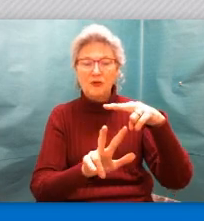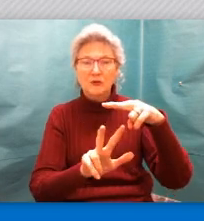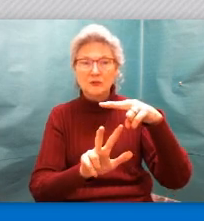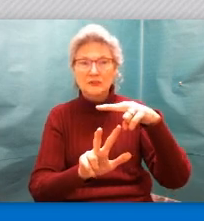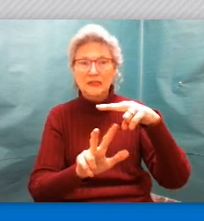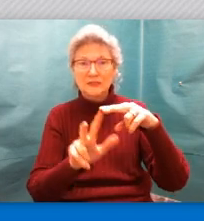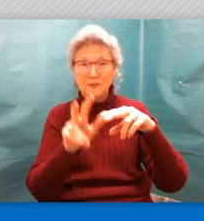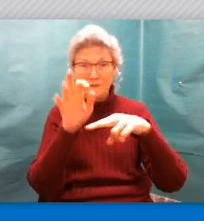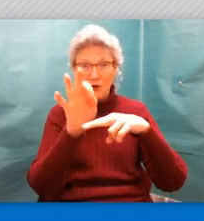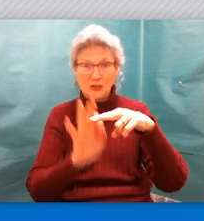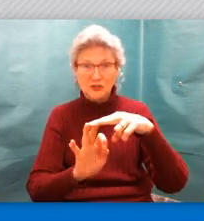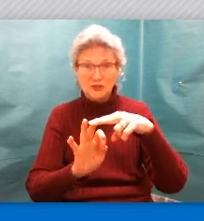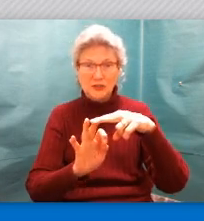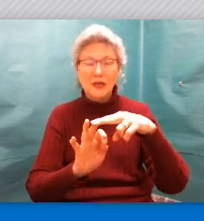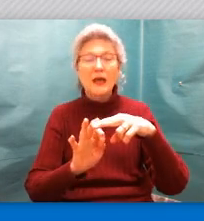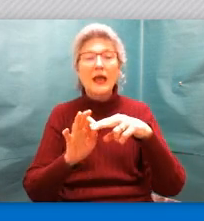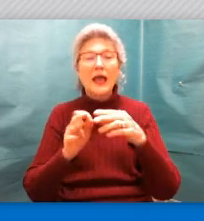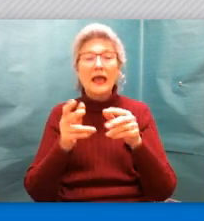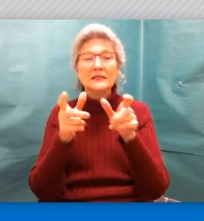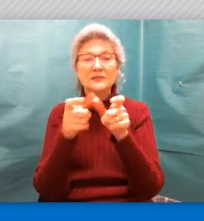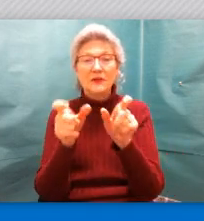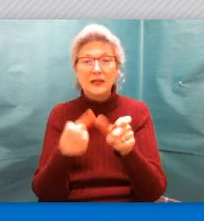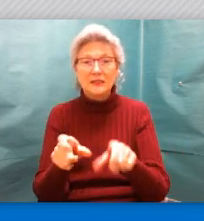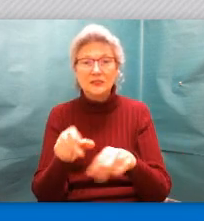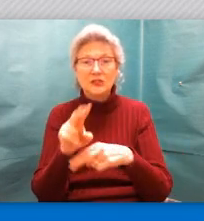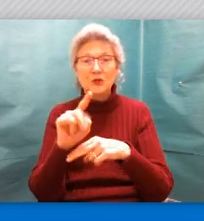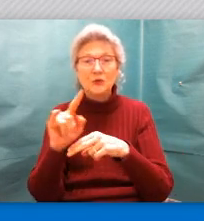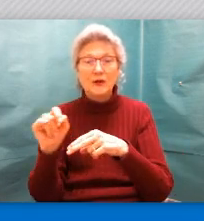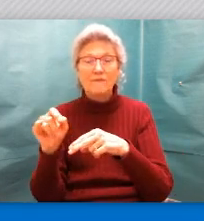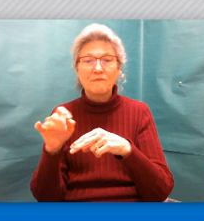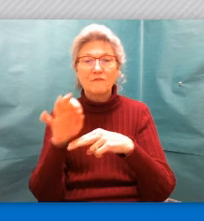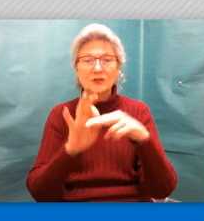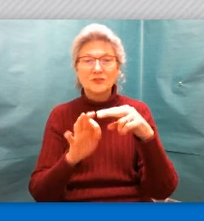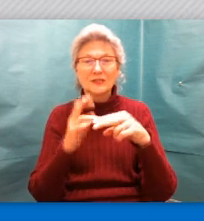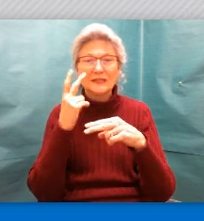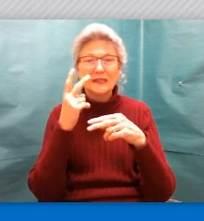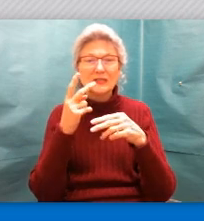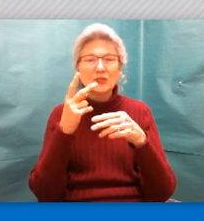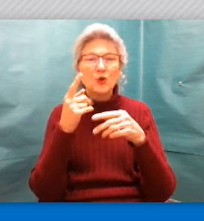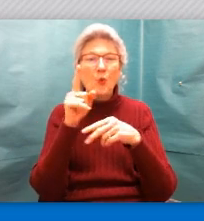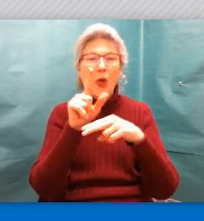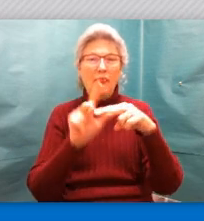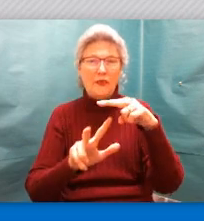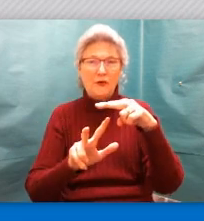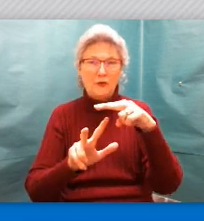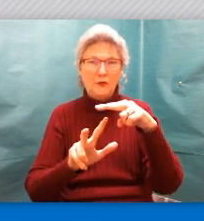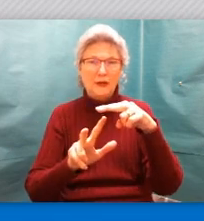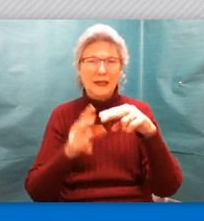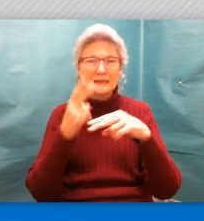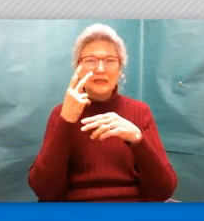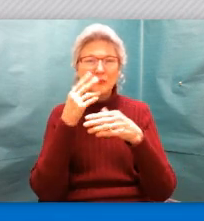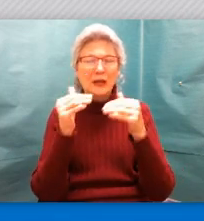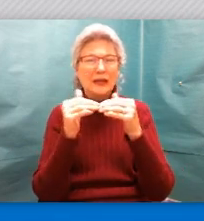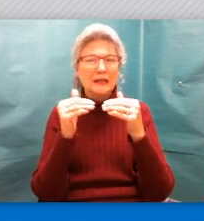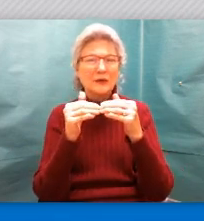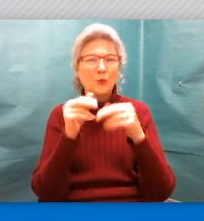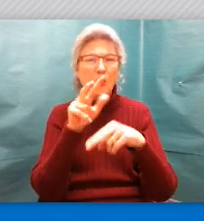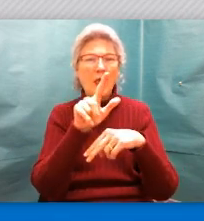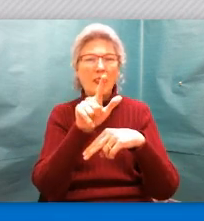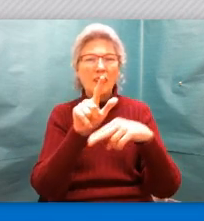fraction, and let's break this down into unit fractions of 1/3 and see what I get. So 7 thirds is going to be equal